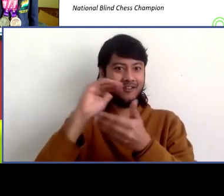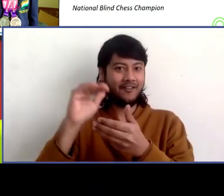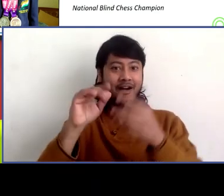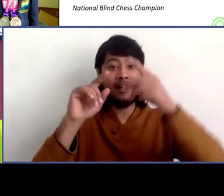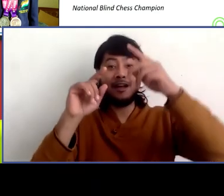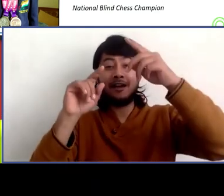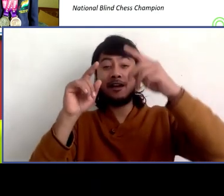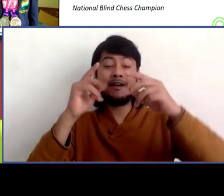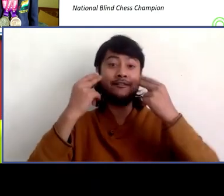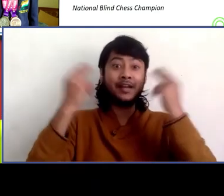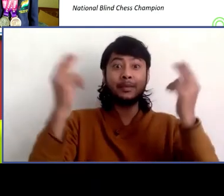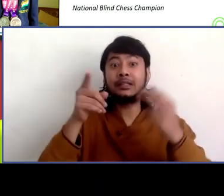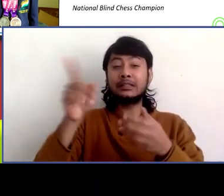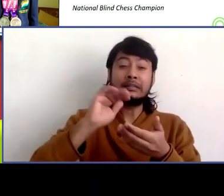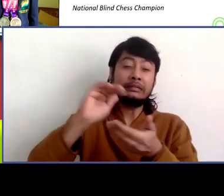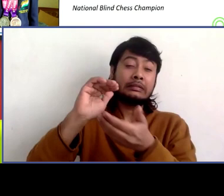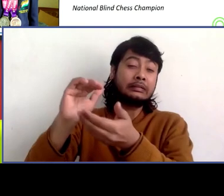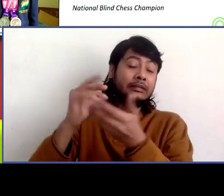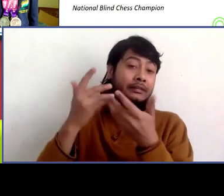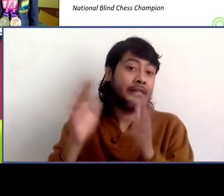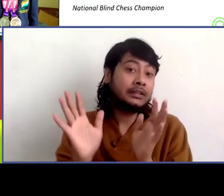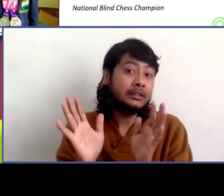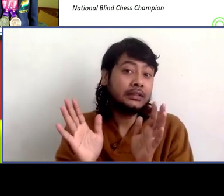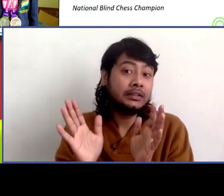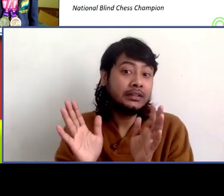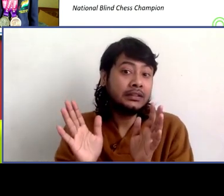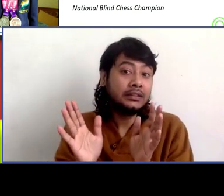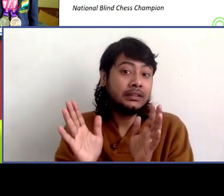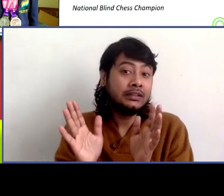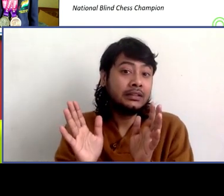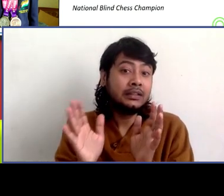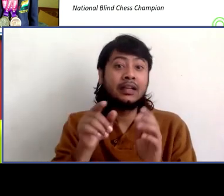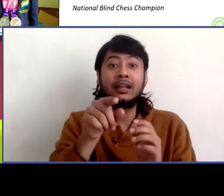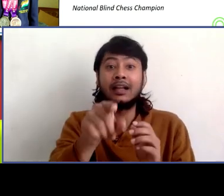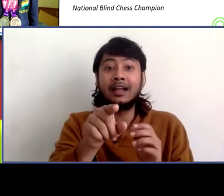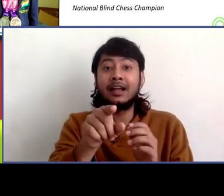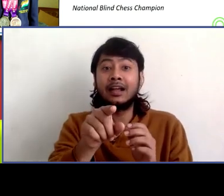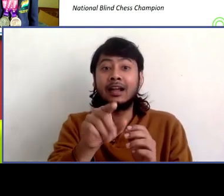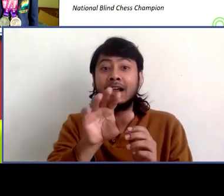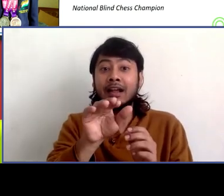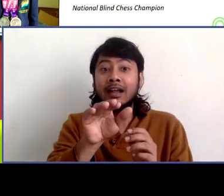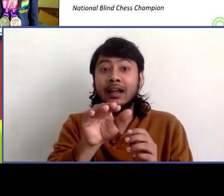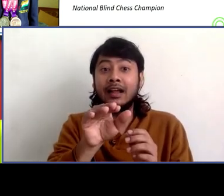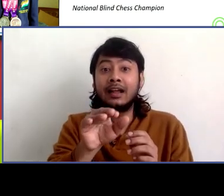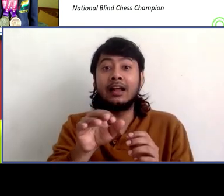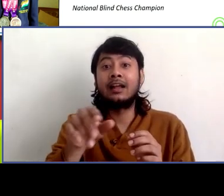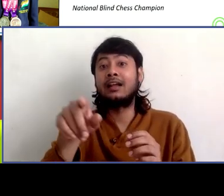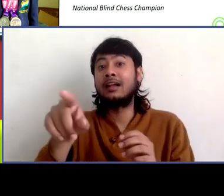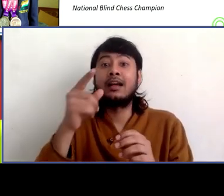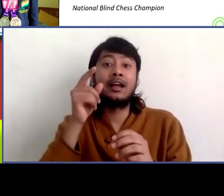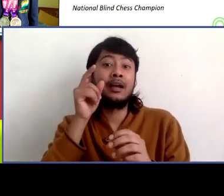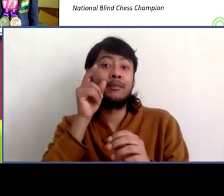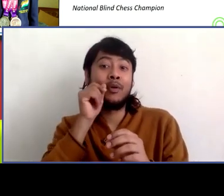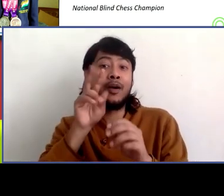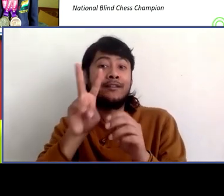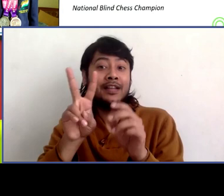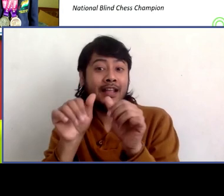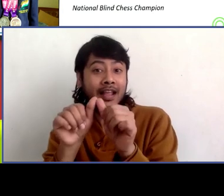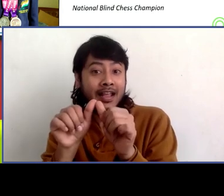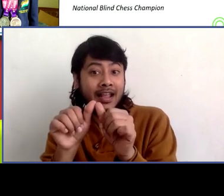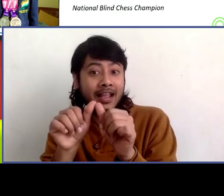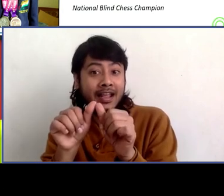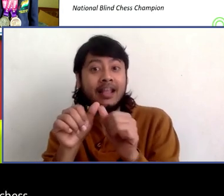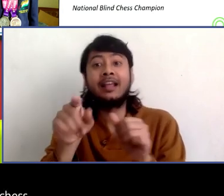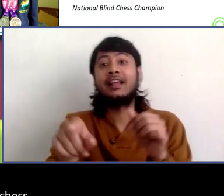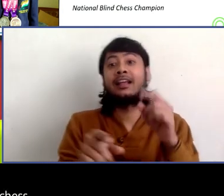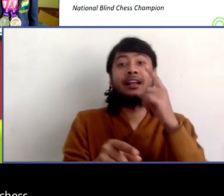mother. Both Megha's and Vishnu Anand's mothers play such a strong role in this chess journey because they knew